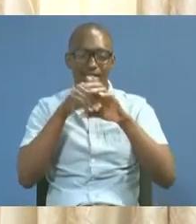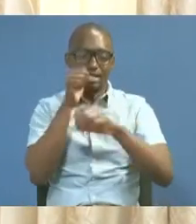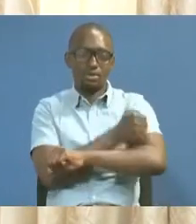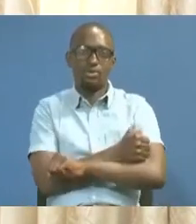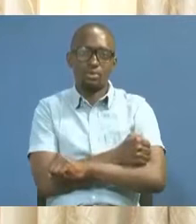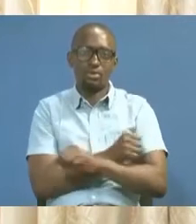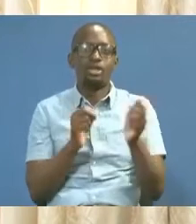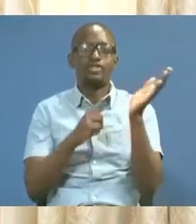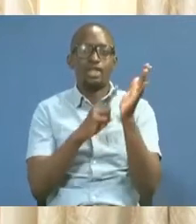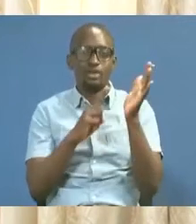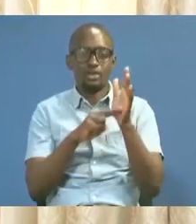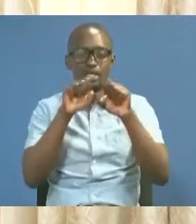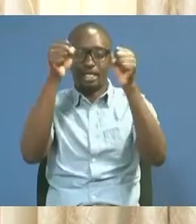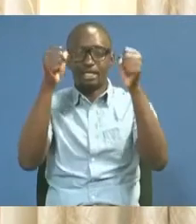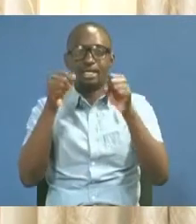how the units are structured.